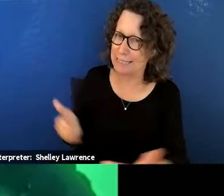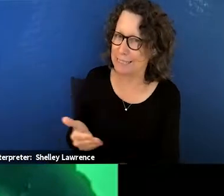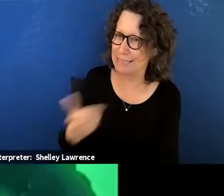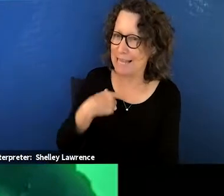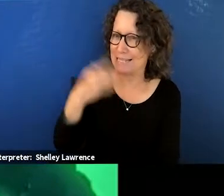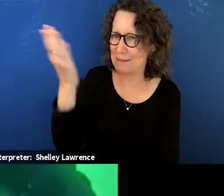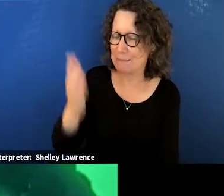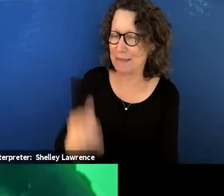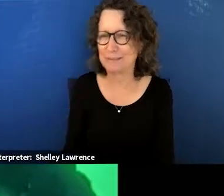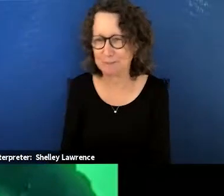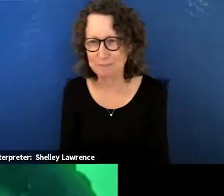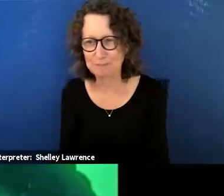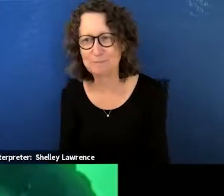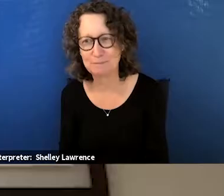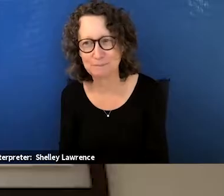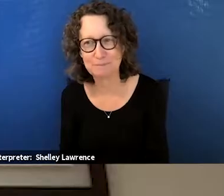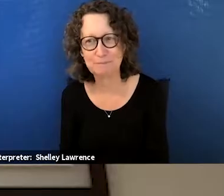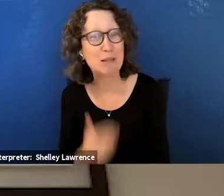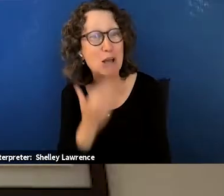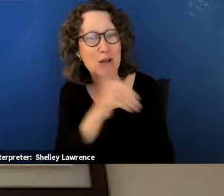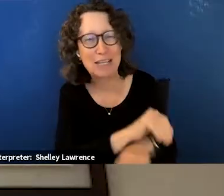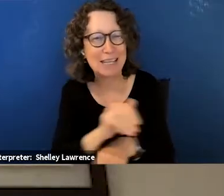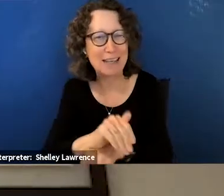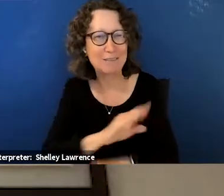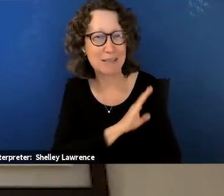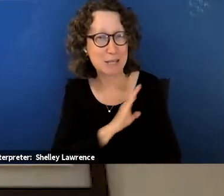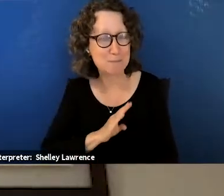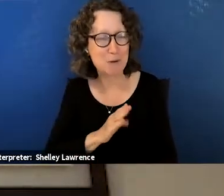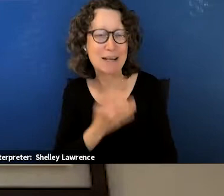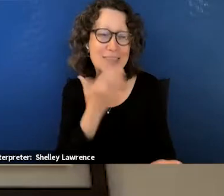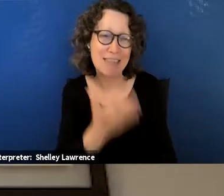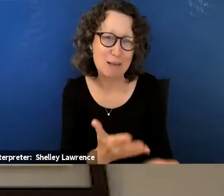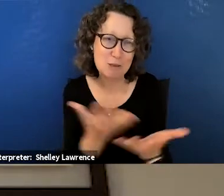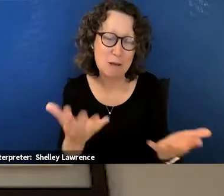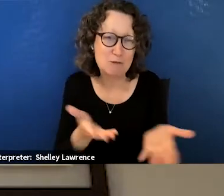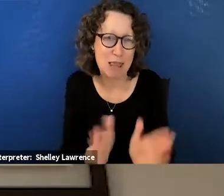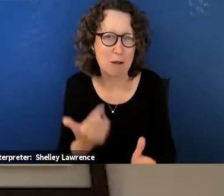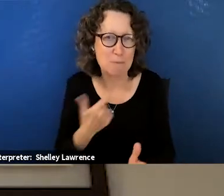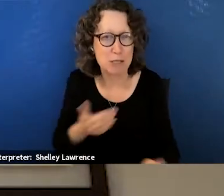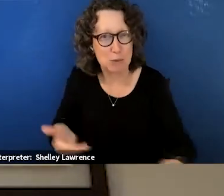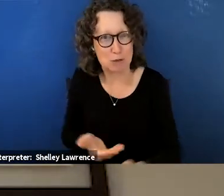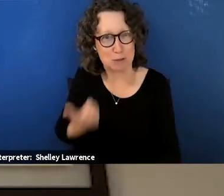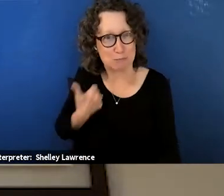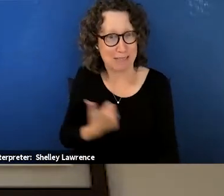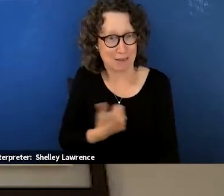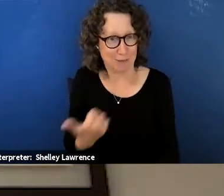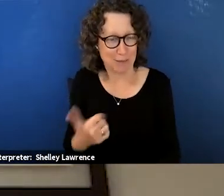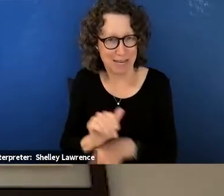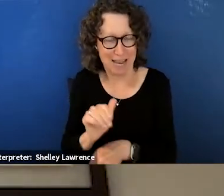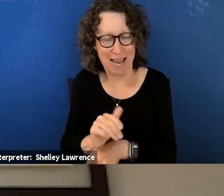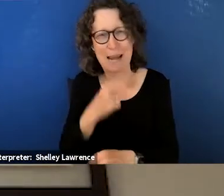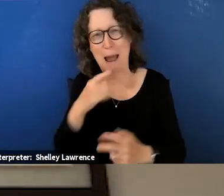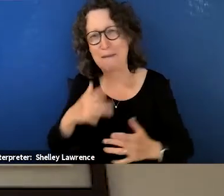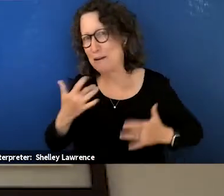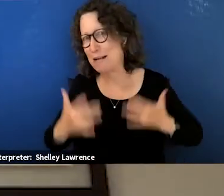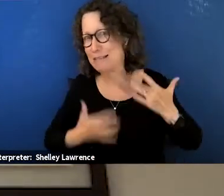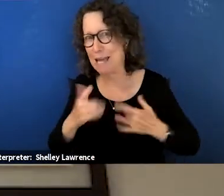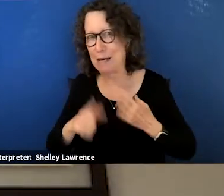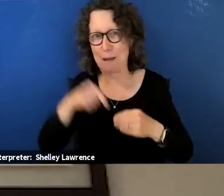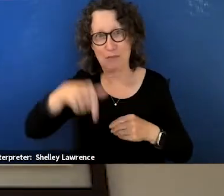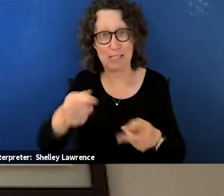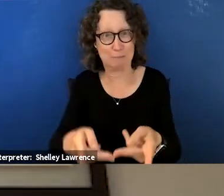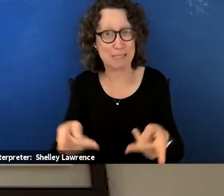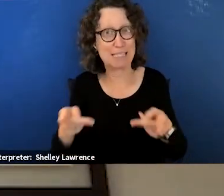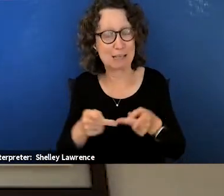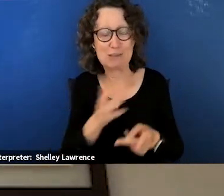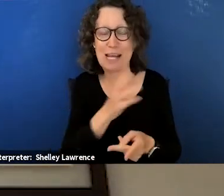members? Good evening, board members. Thank you very much for allowing me to introduce myself. I'm very excited about this